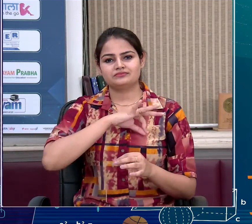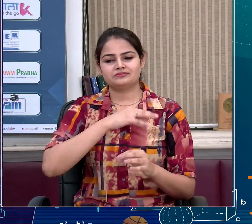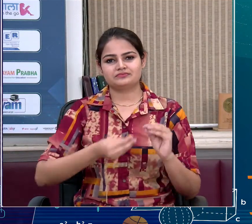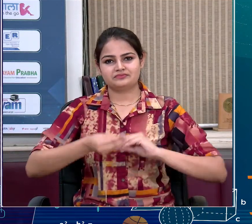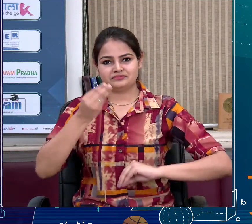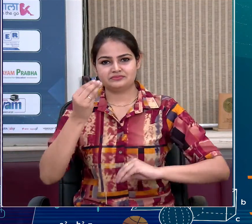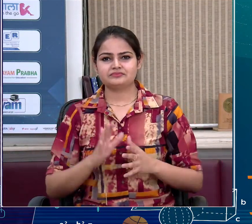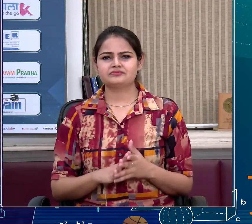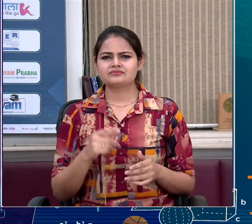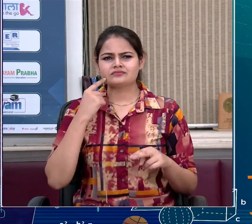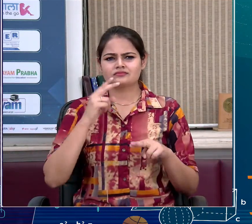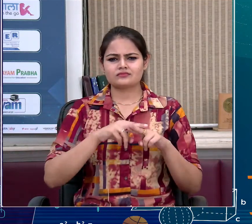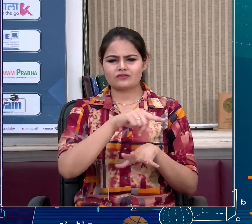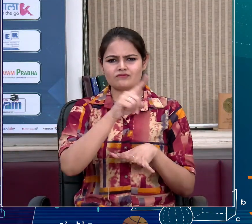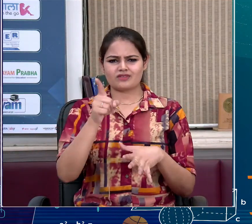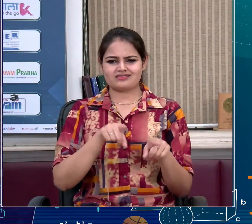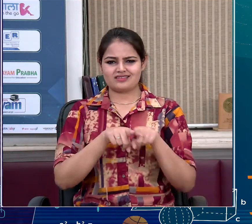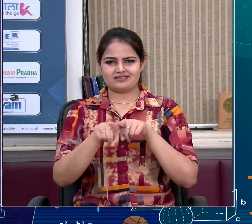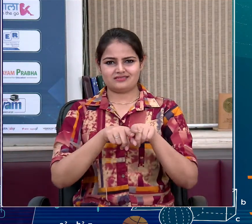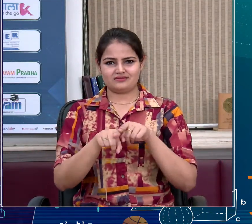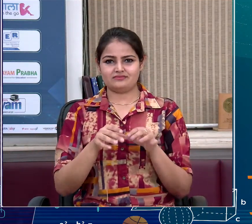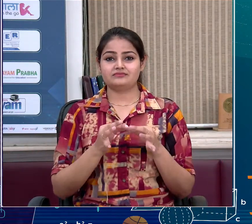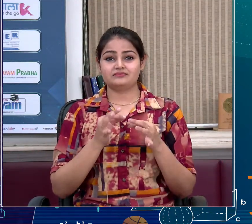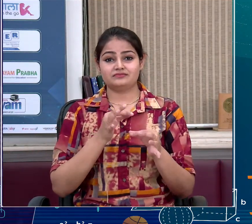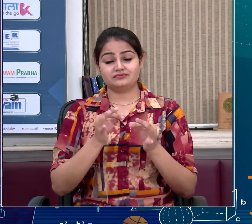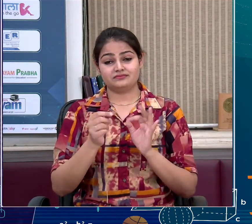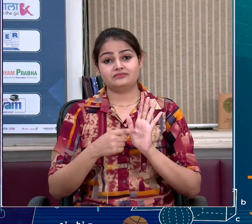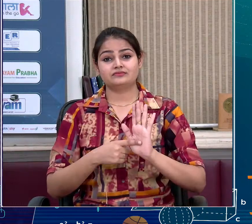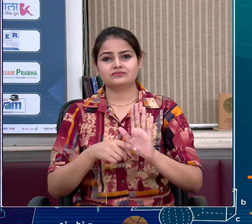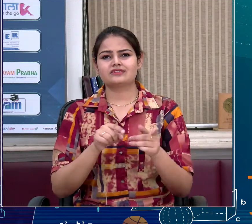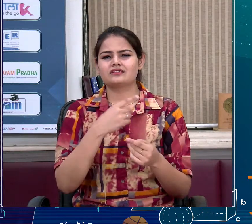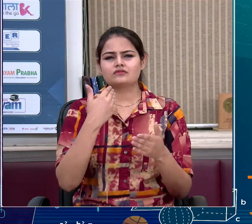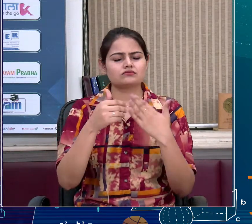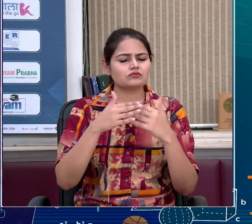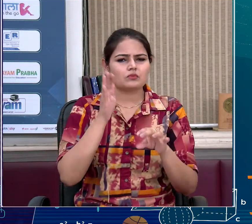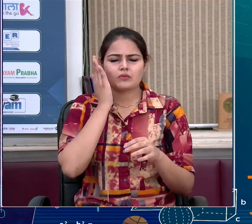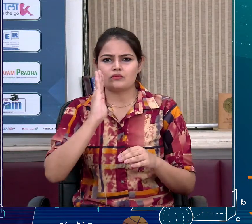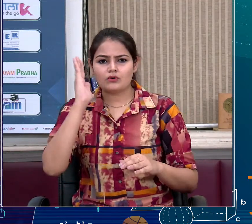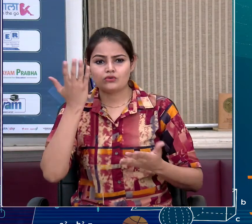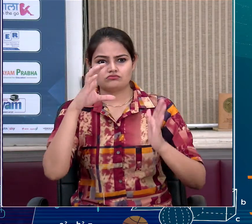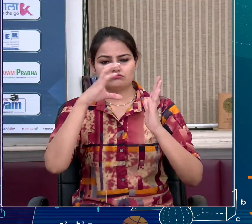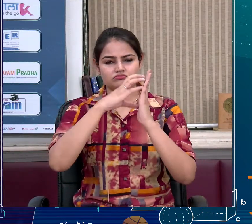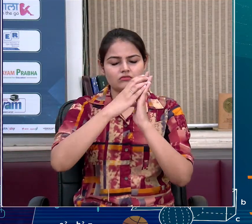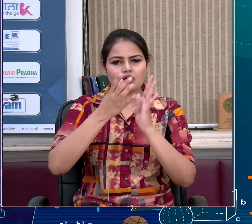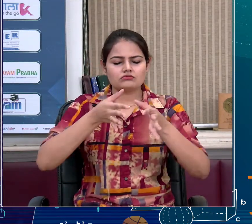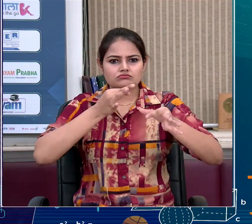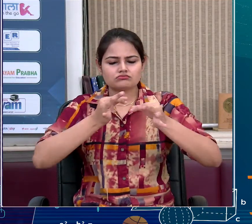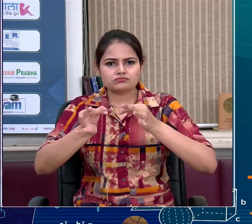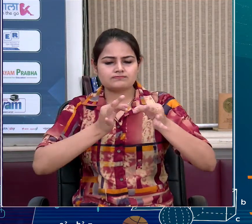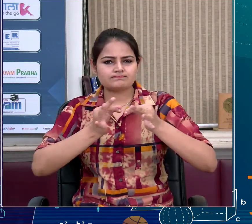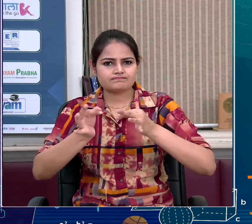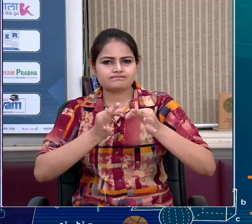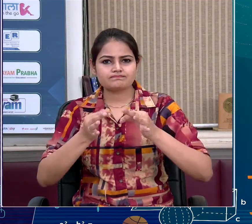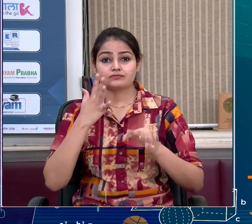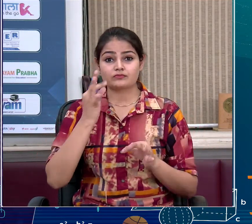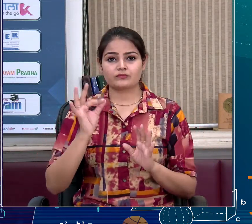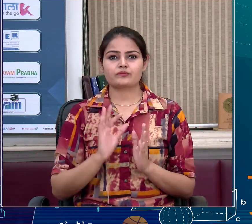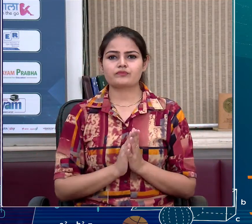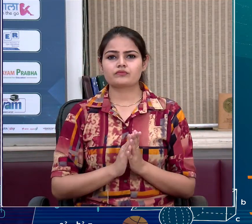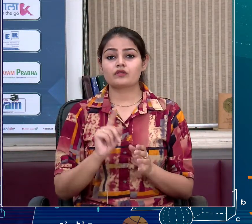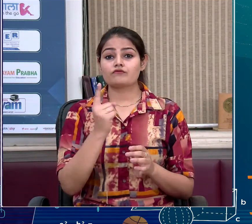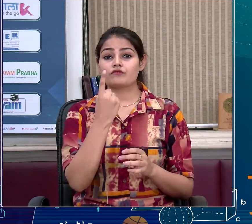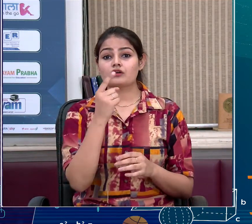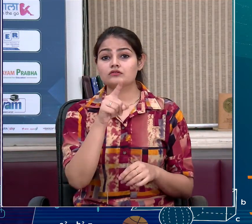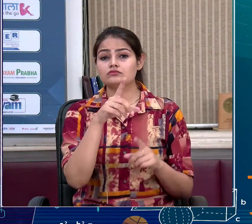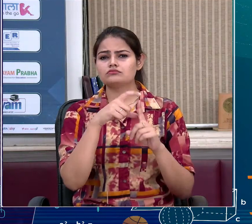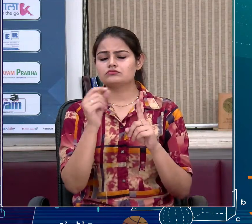if I can give you an example, so if you're doing a reading comprehension or a reading a poem, the first thing you can do is underline the